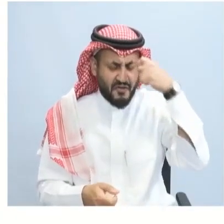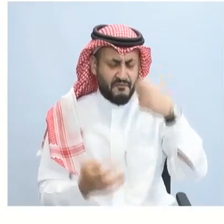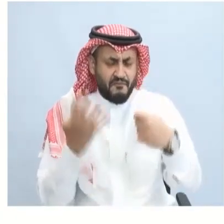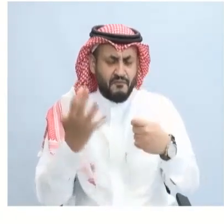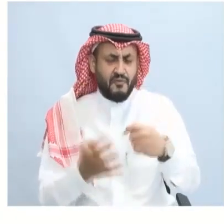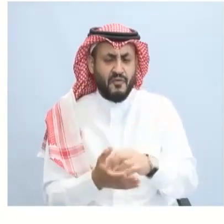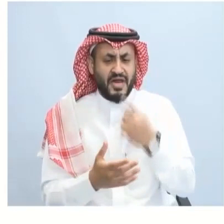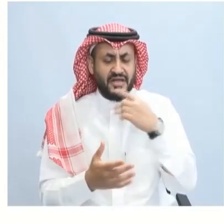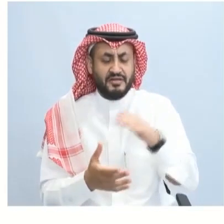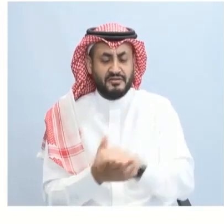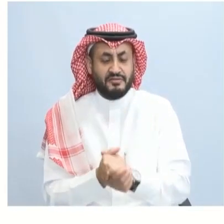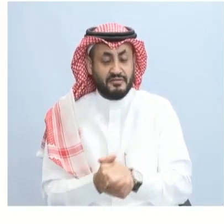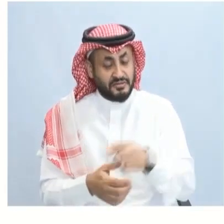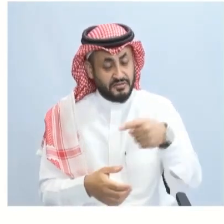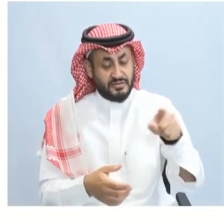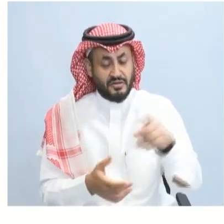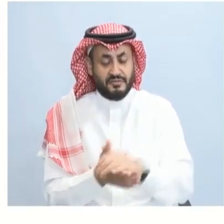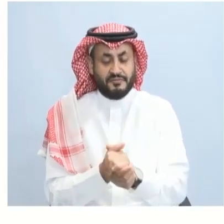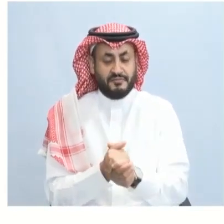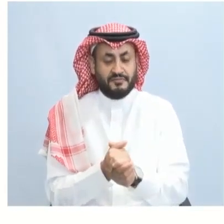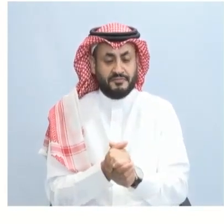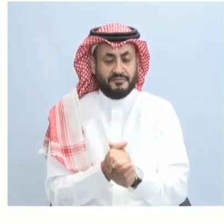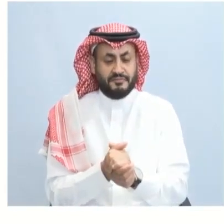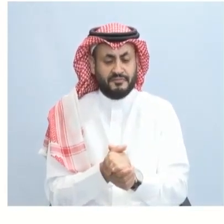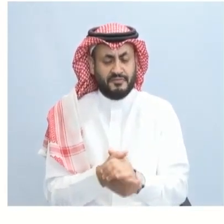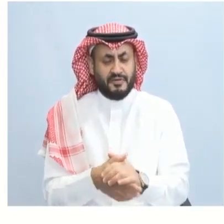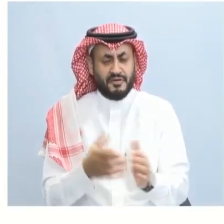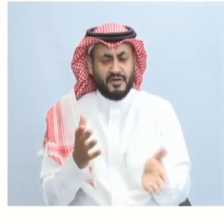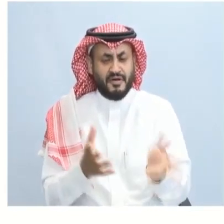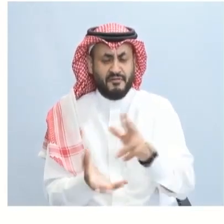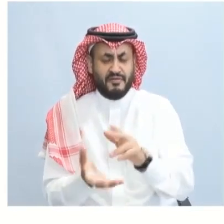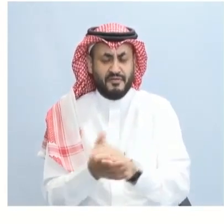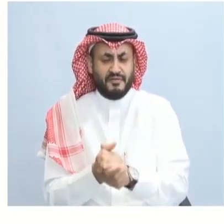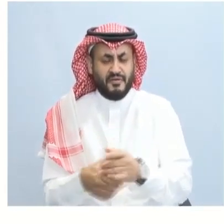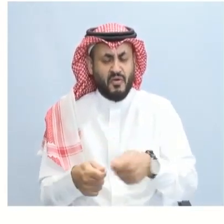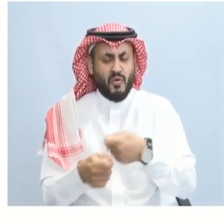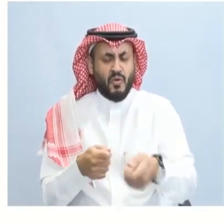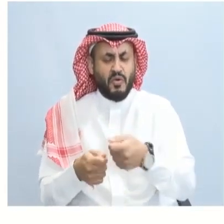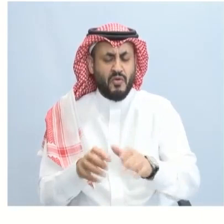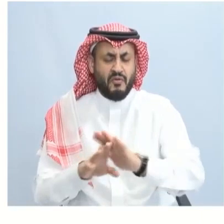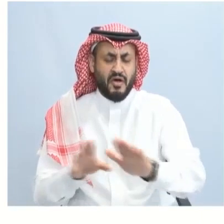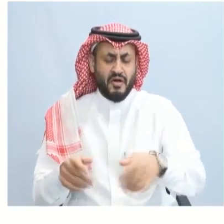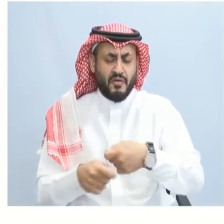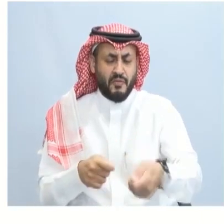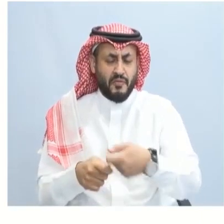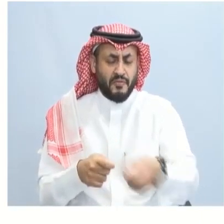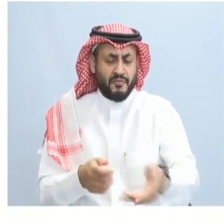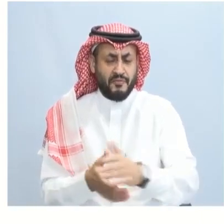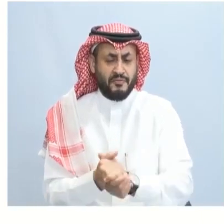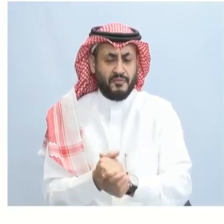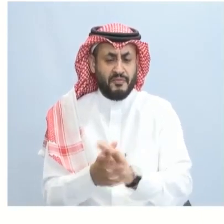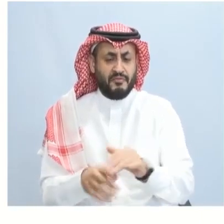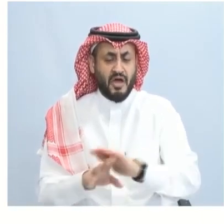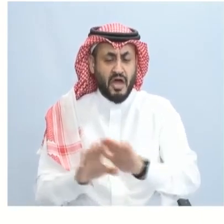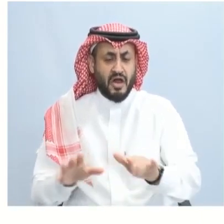break. That's true. But on the other hand, I don't want to spend all that money on something that will be over in a